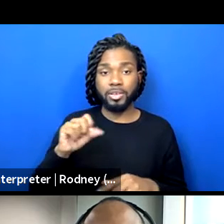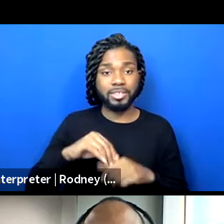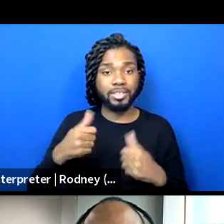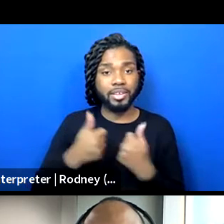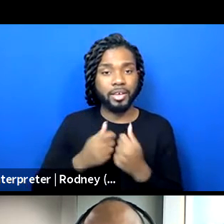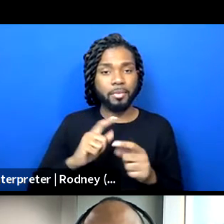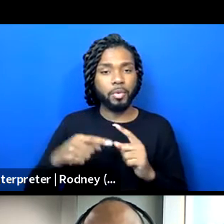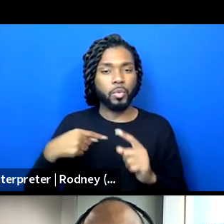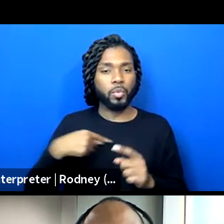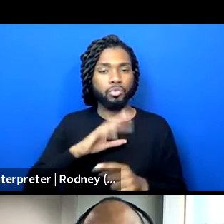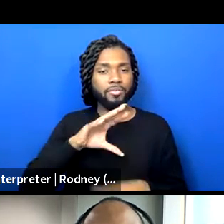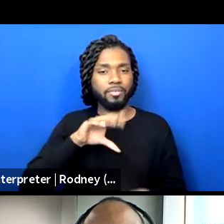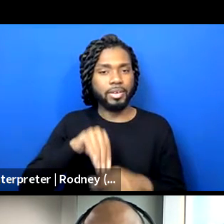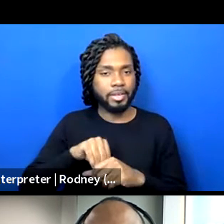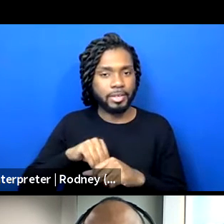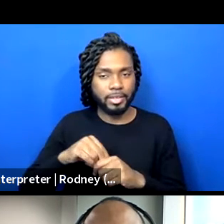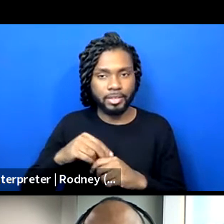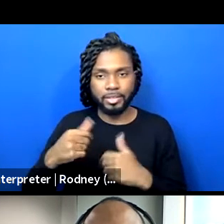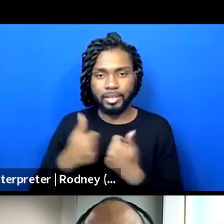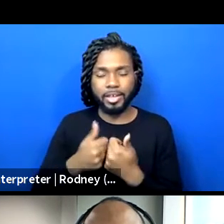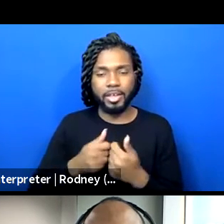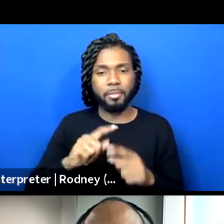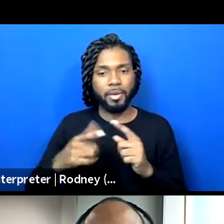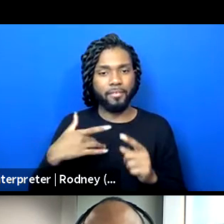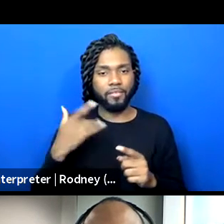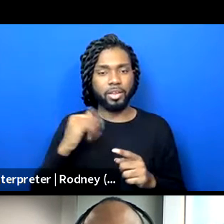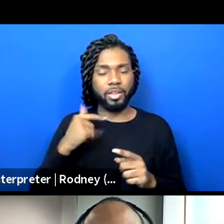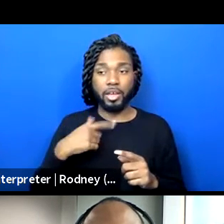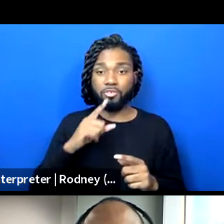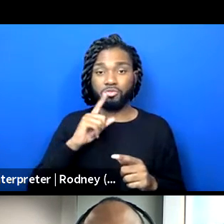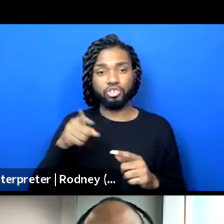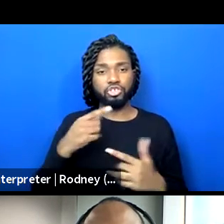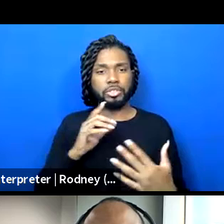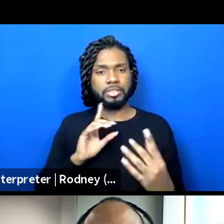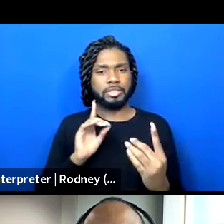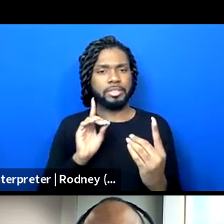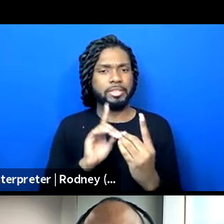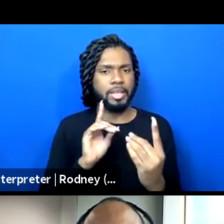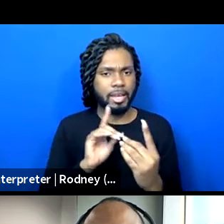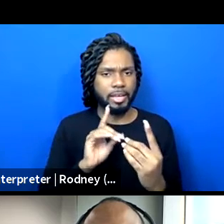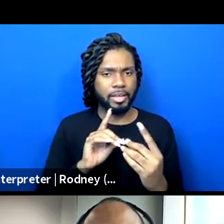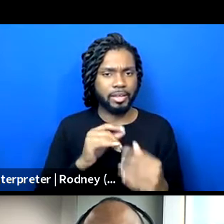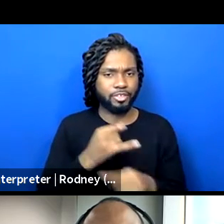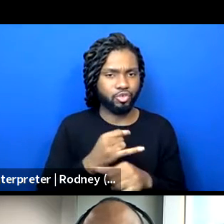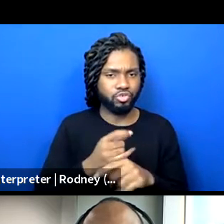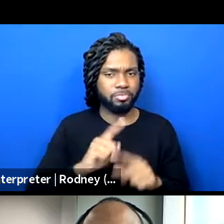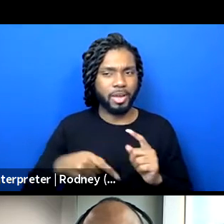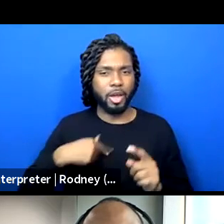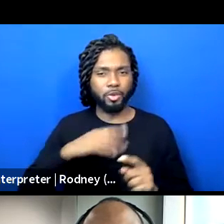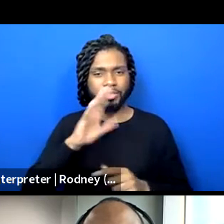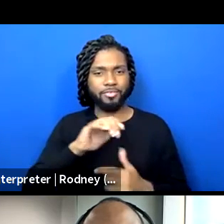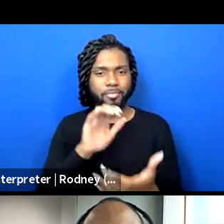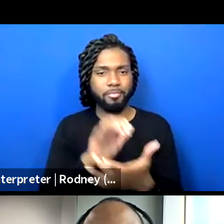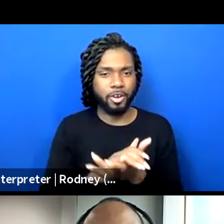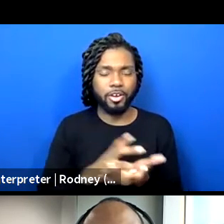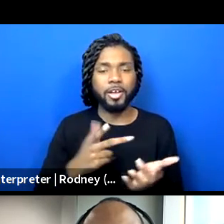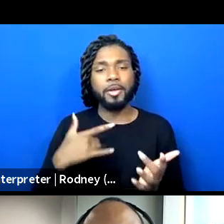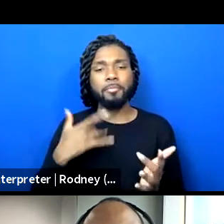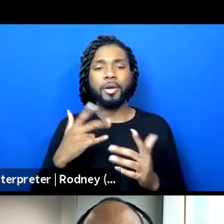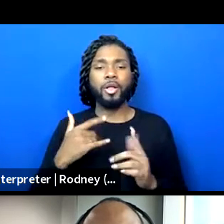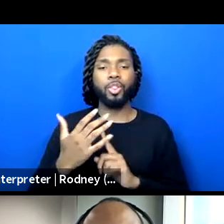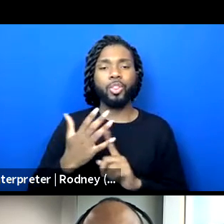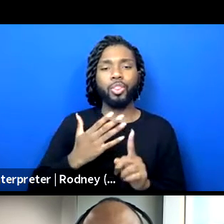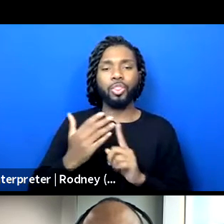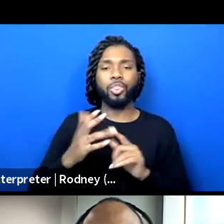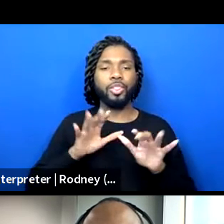And I realized that as an artist, I was perpetually sort of dating institutions, but never getting married, getting wined and dined from time to time, but no